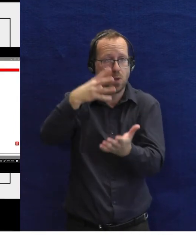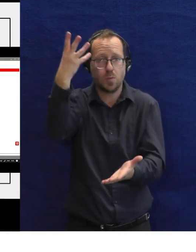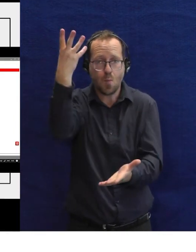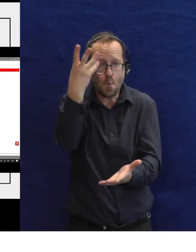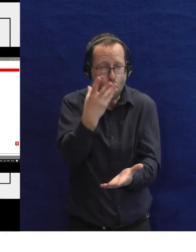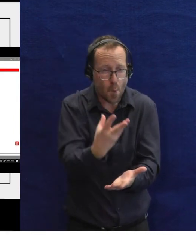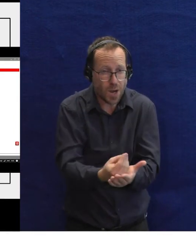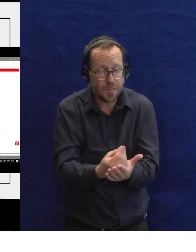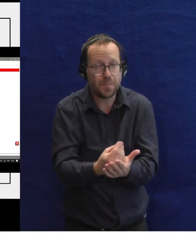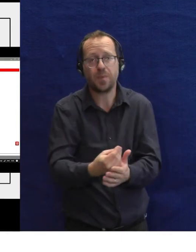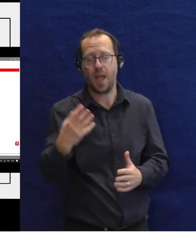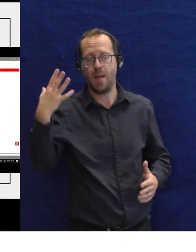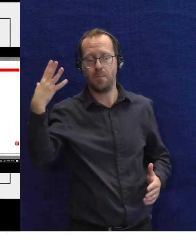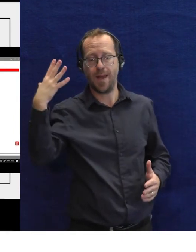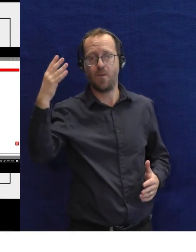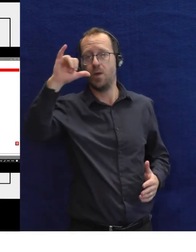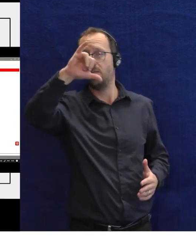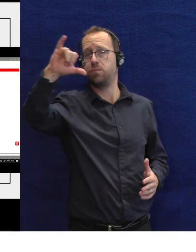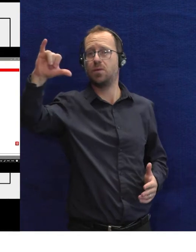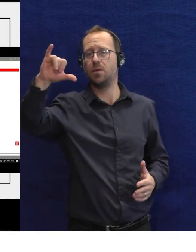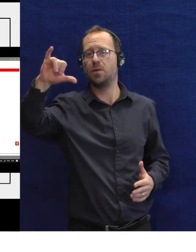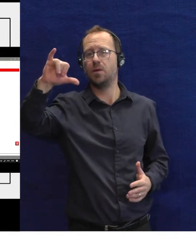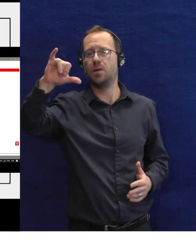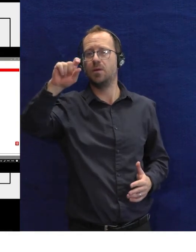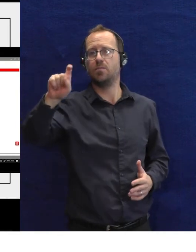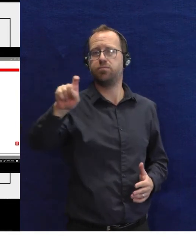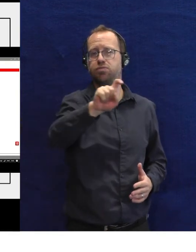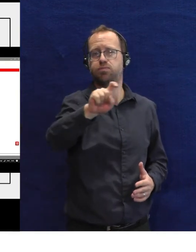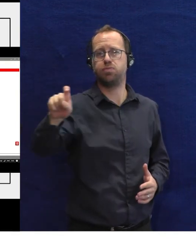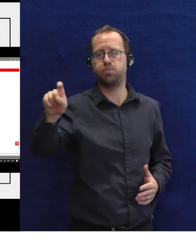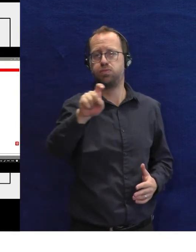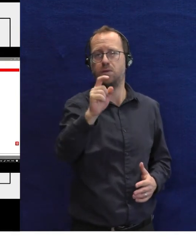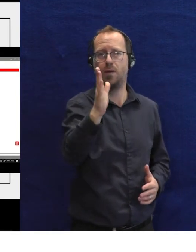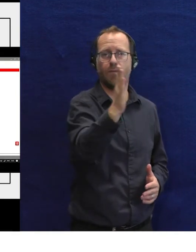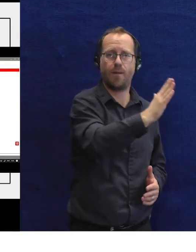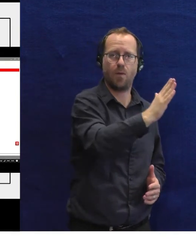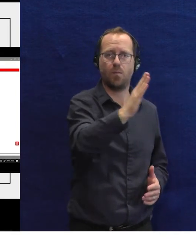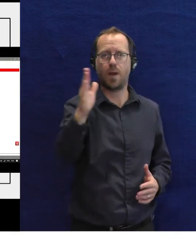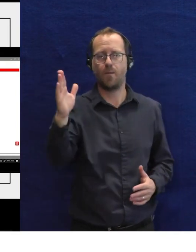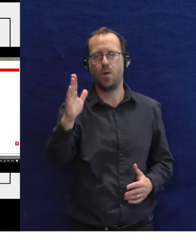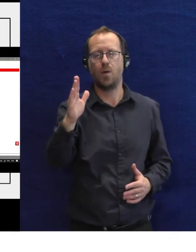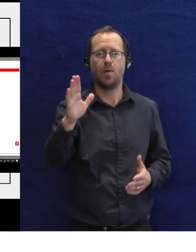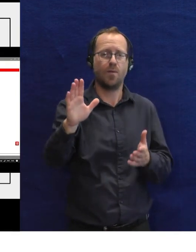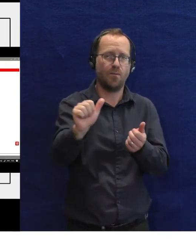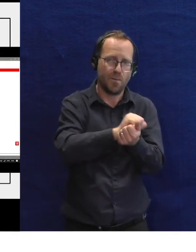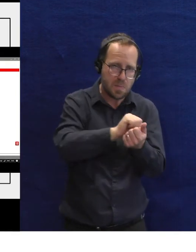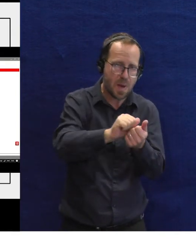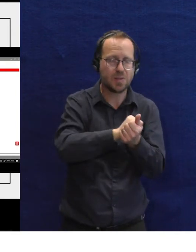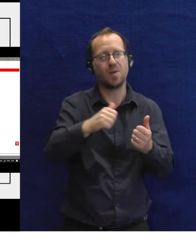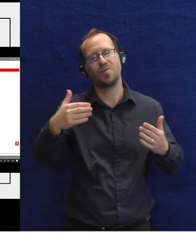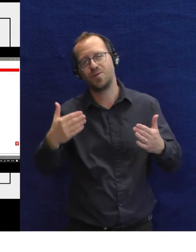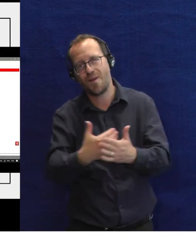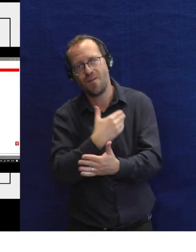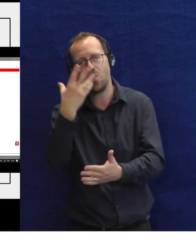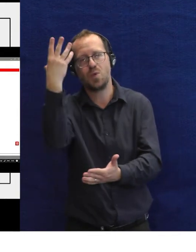back. On the right side, you can navigate between the audio descriptions. You can jump either to your first, second one. You can modify it.